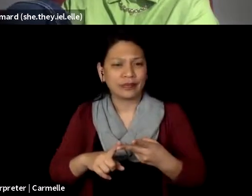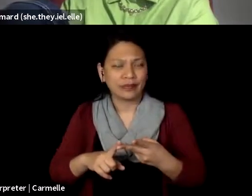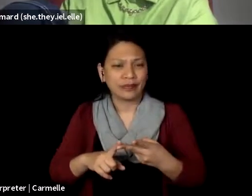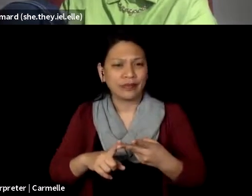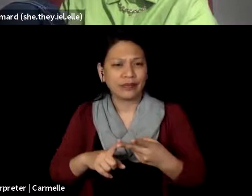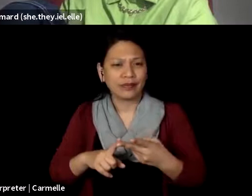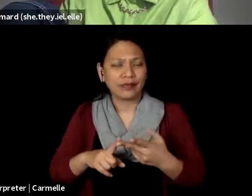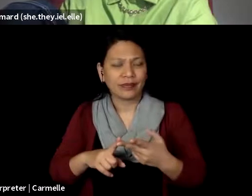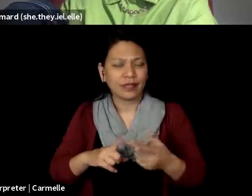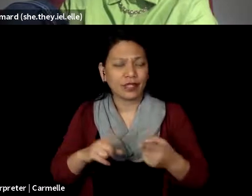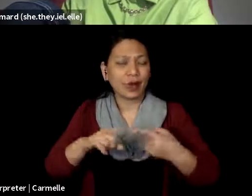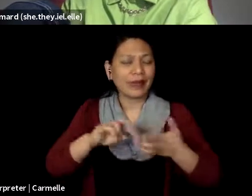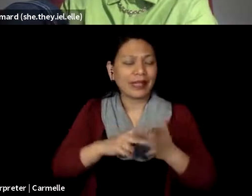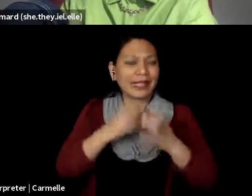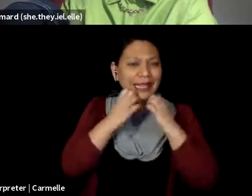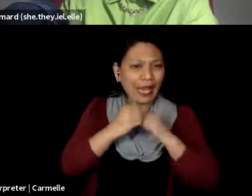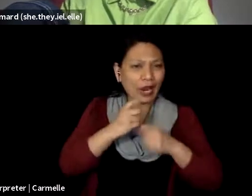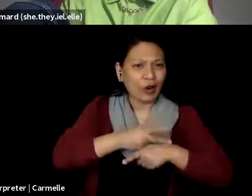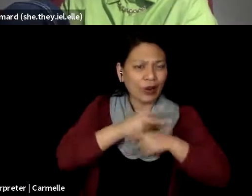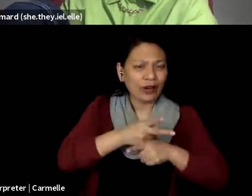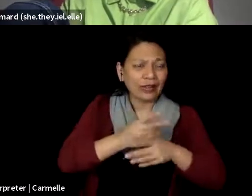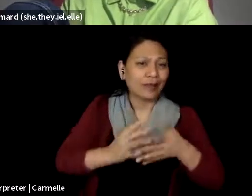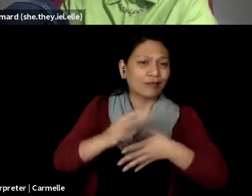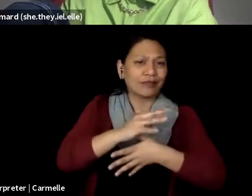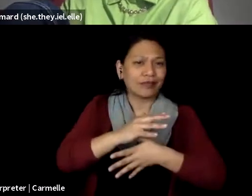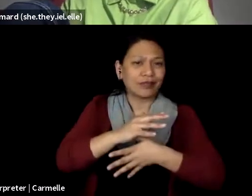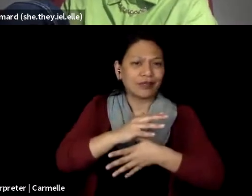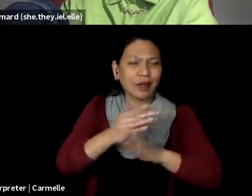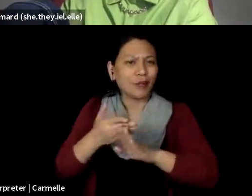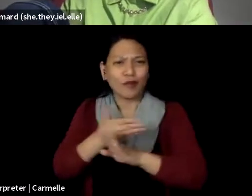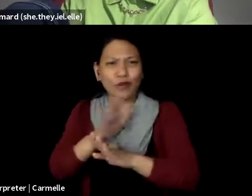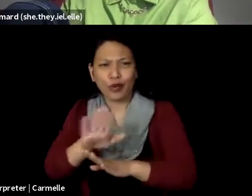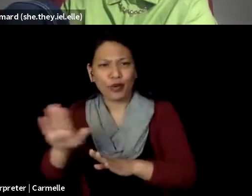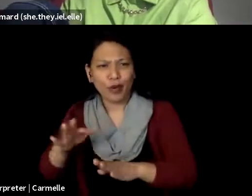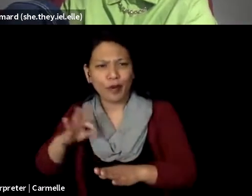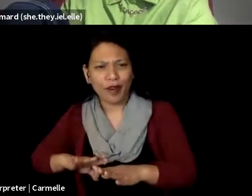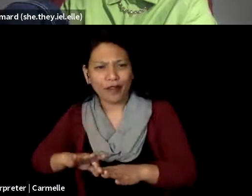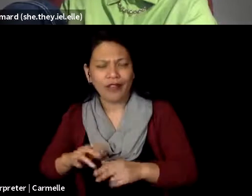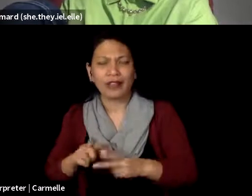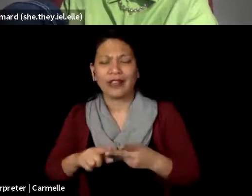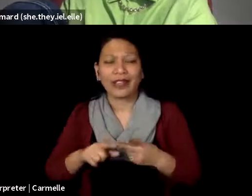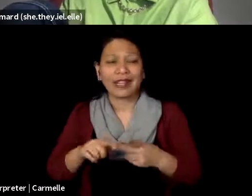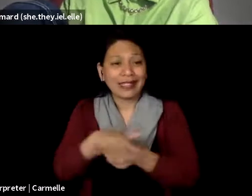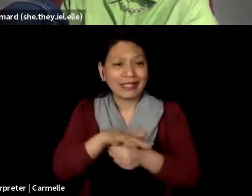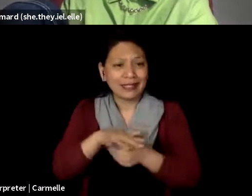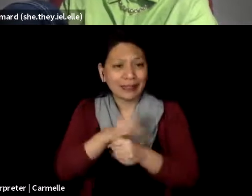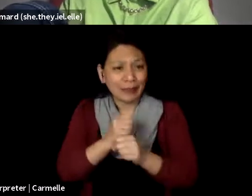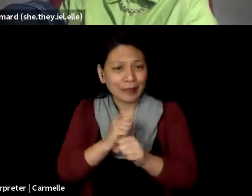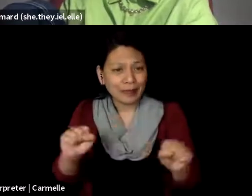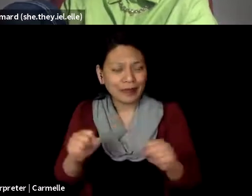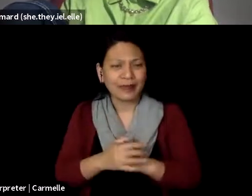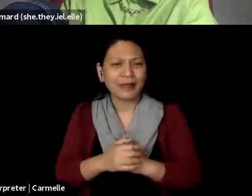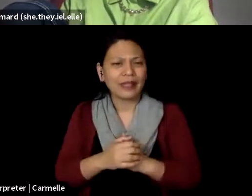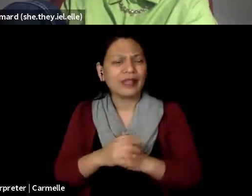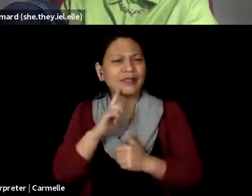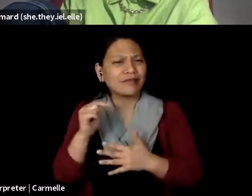baselining care over profit, making sure that they're like, are the spaces safe for people? Depending